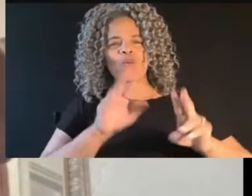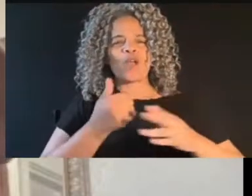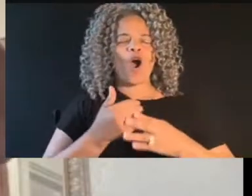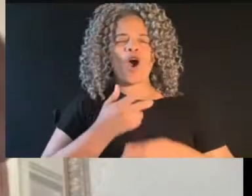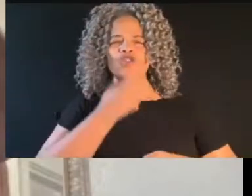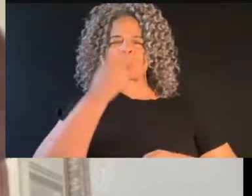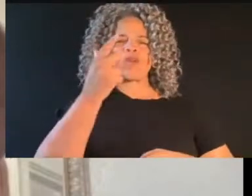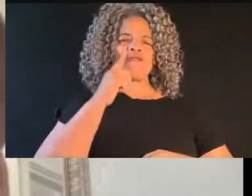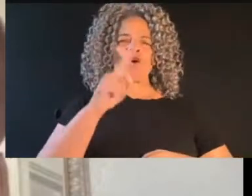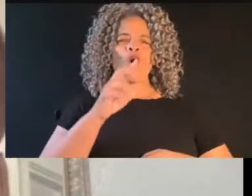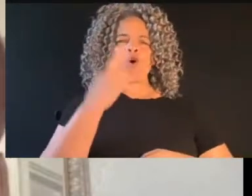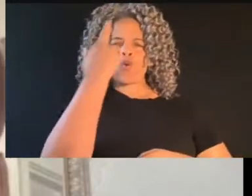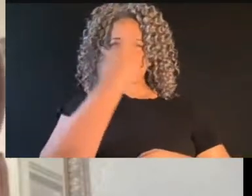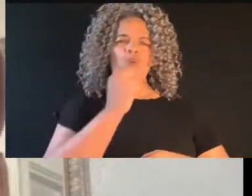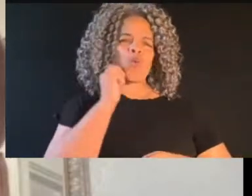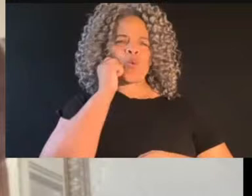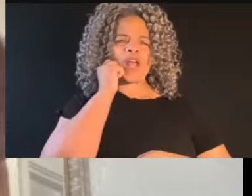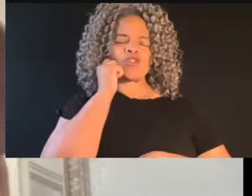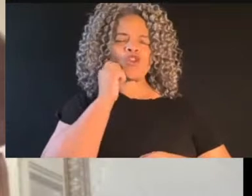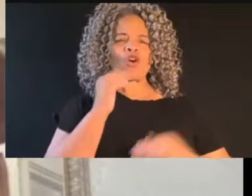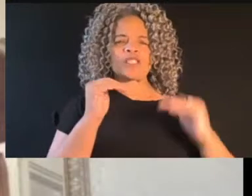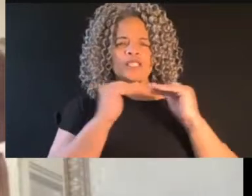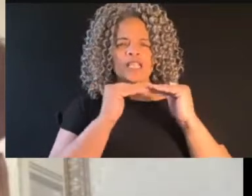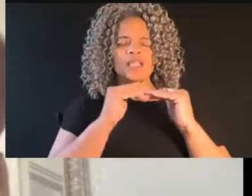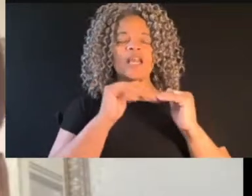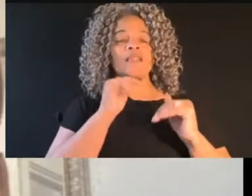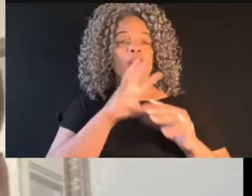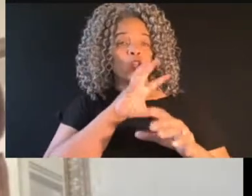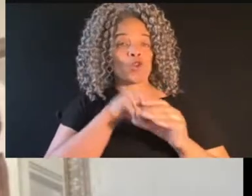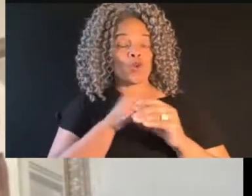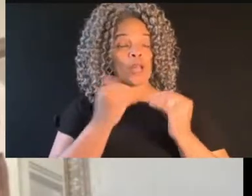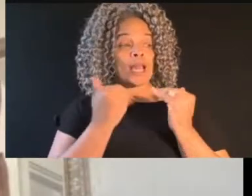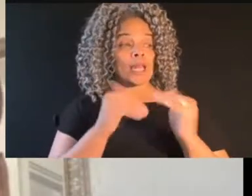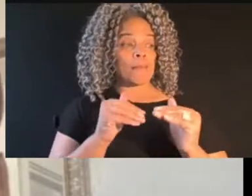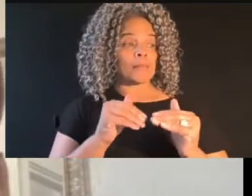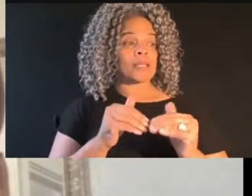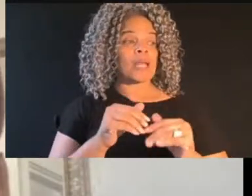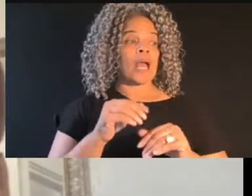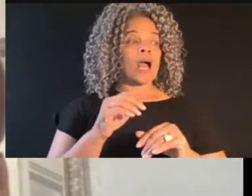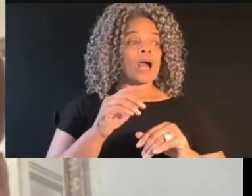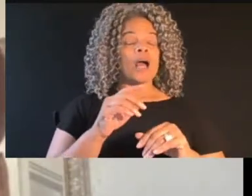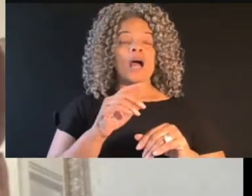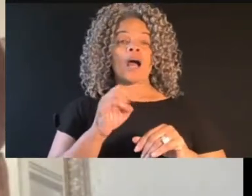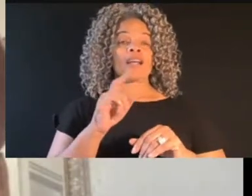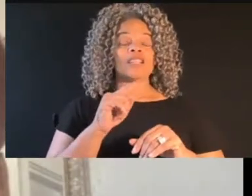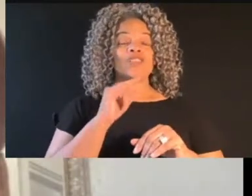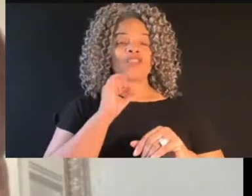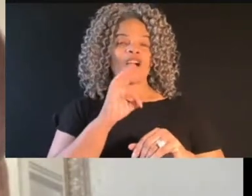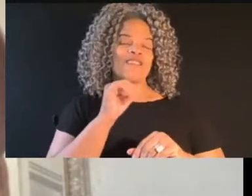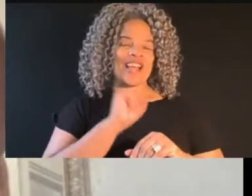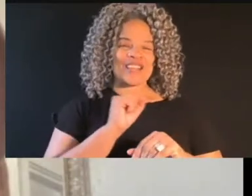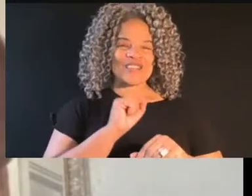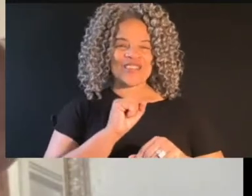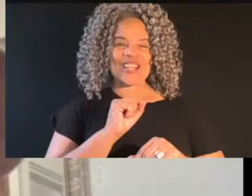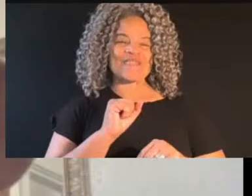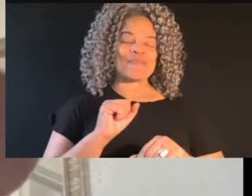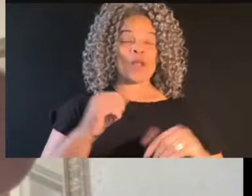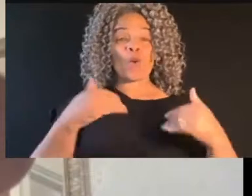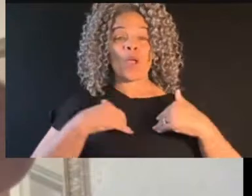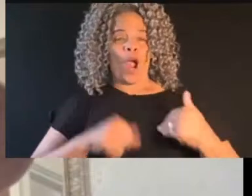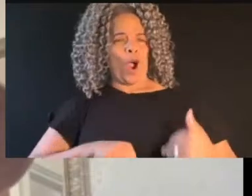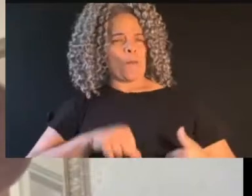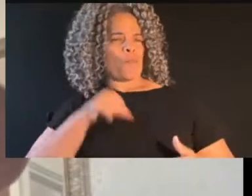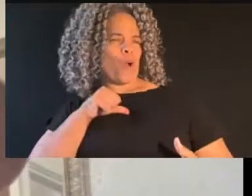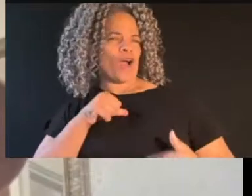#WeAllScreamForRacialJustice. This includes a limited edition of ice cream flavors. How dope is this, y'all? We are proud to